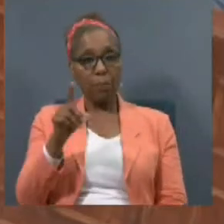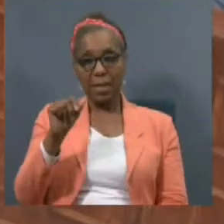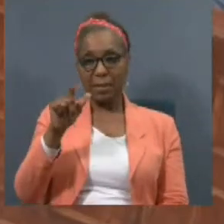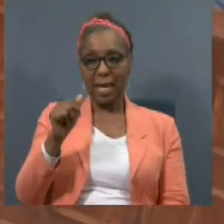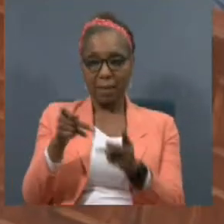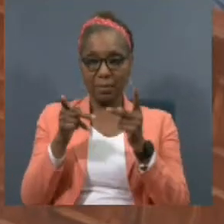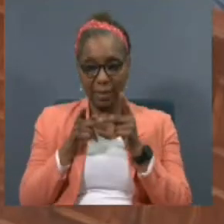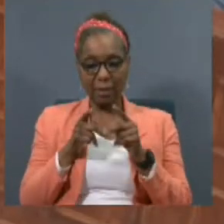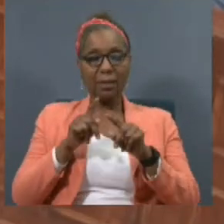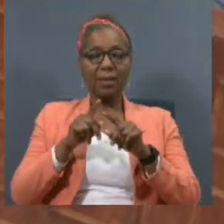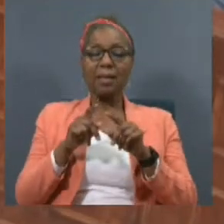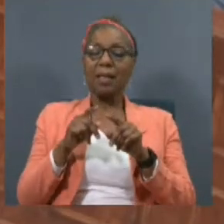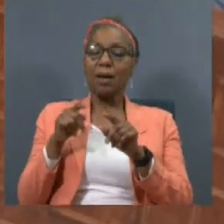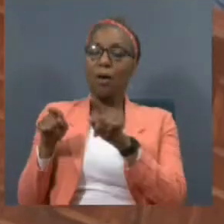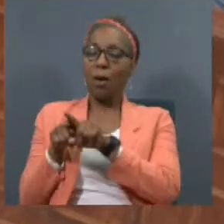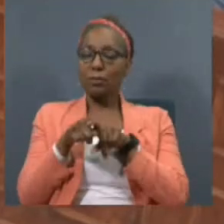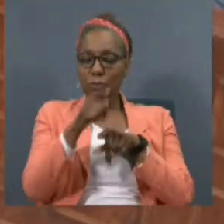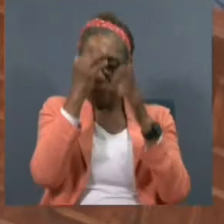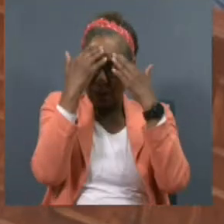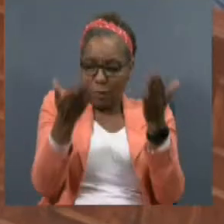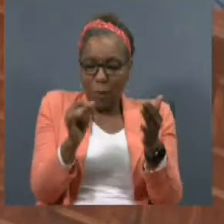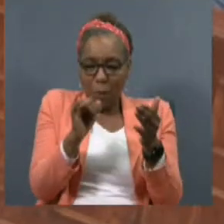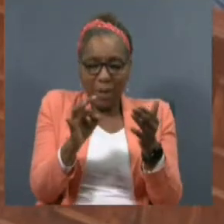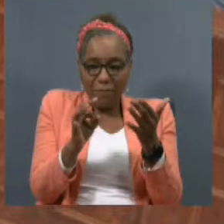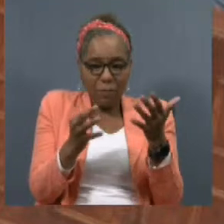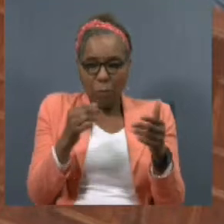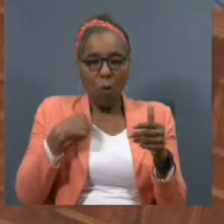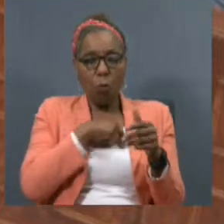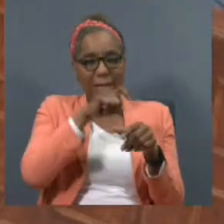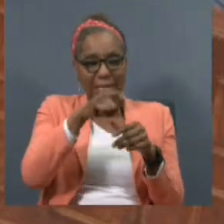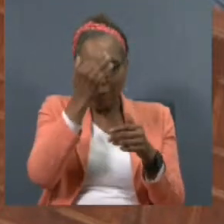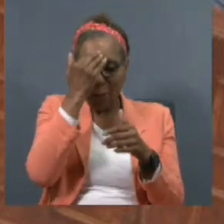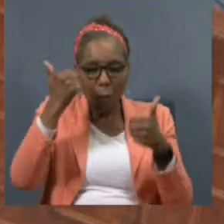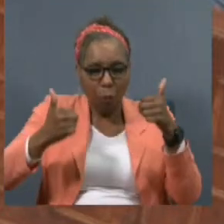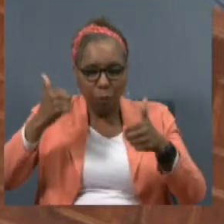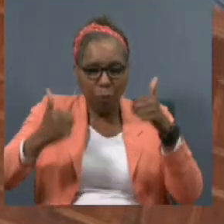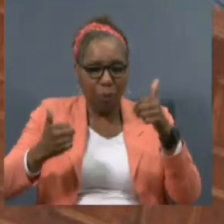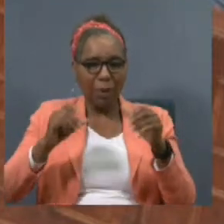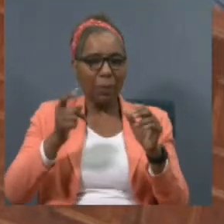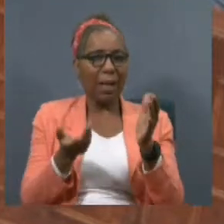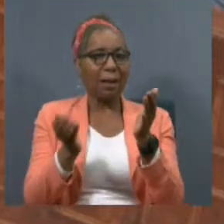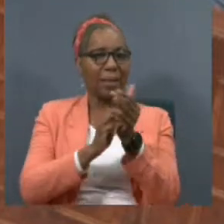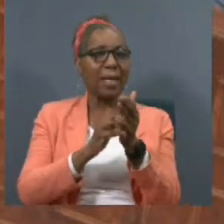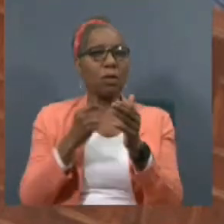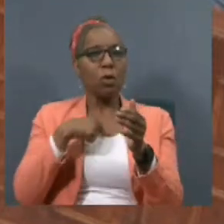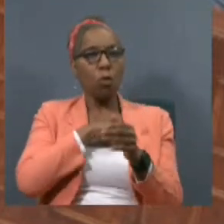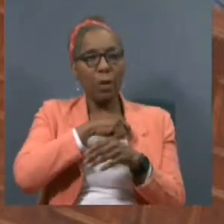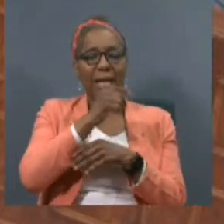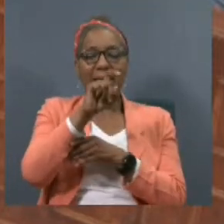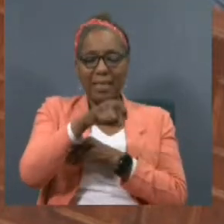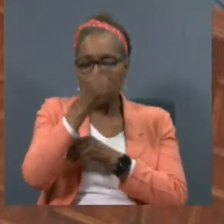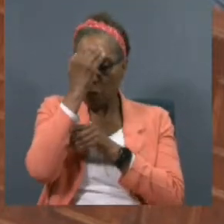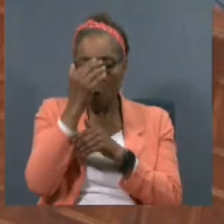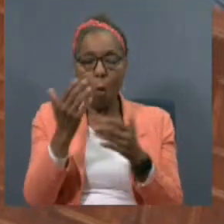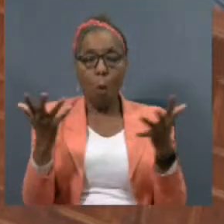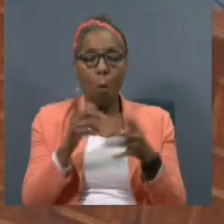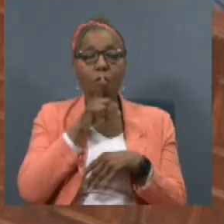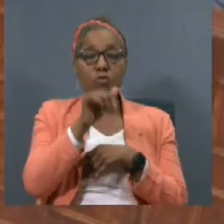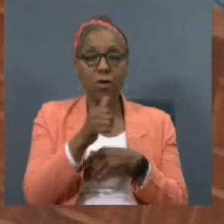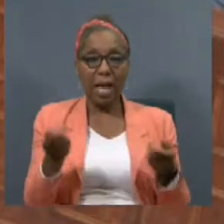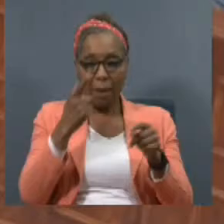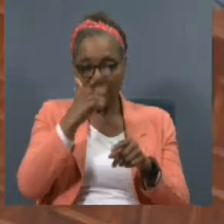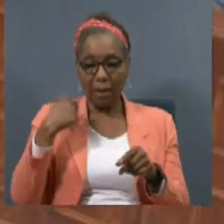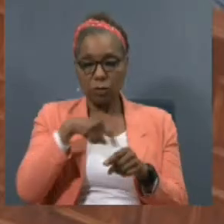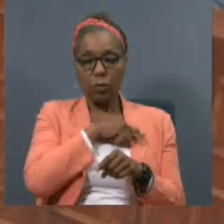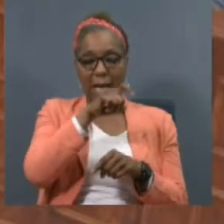said you don't know if it's going to be. I mean, we need to know, and again, we need to know what's really going to happen, because we have to think